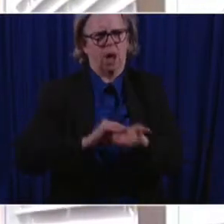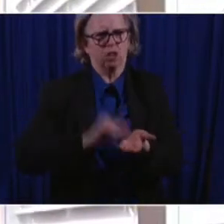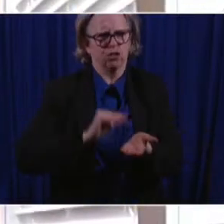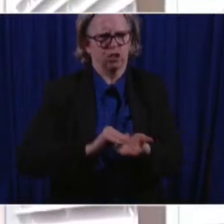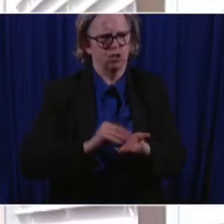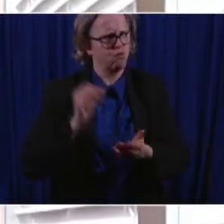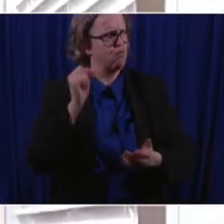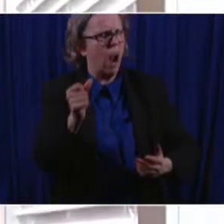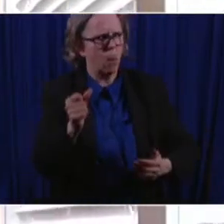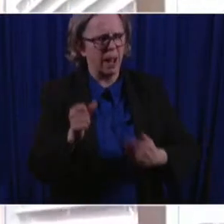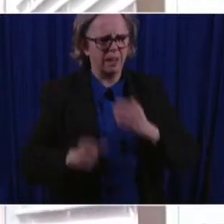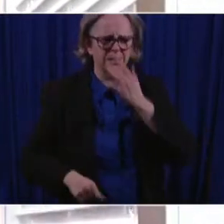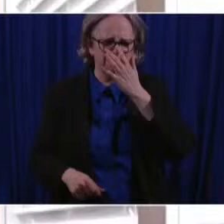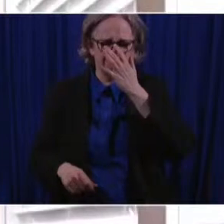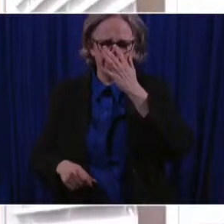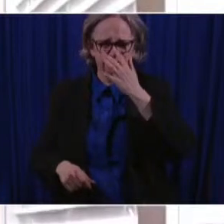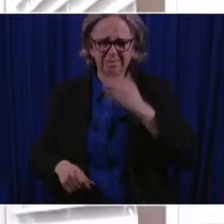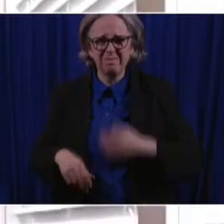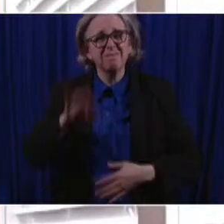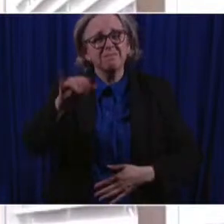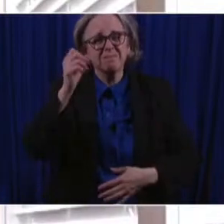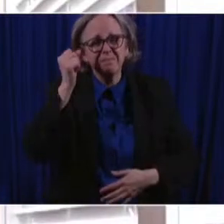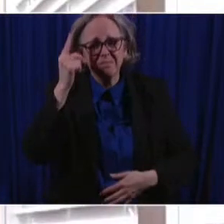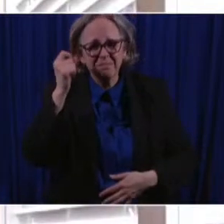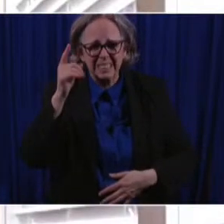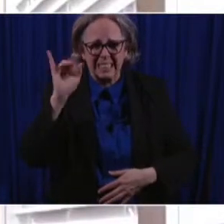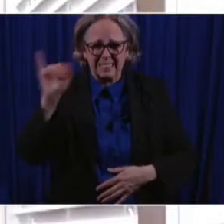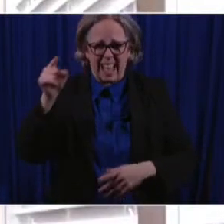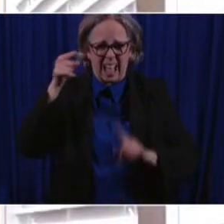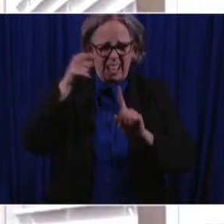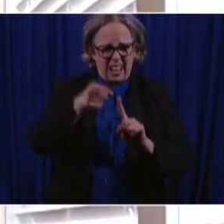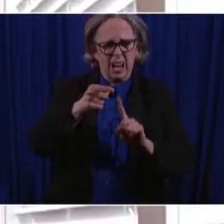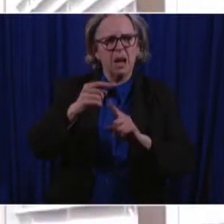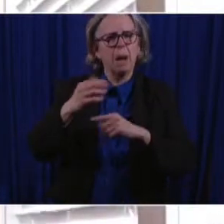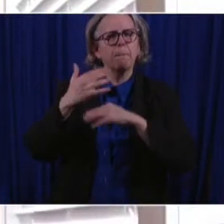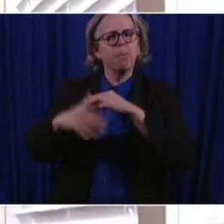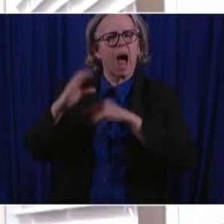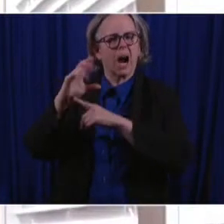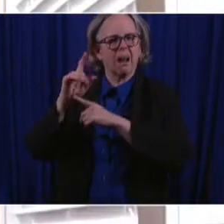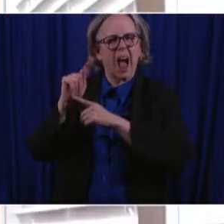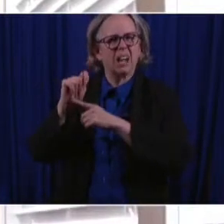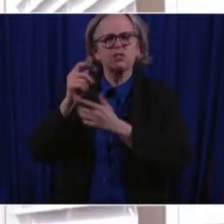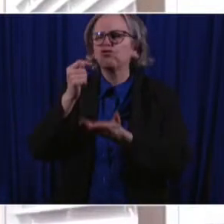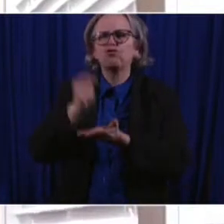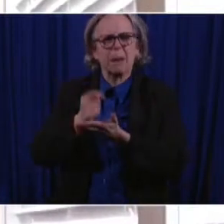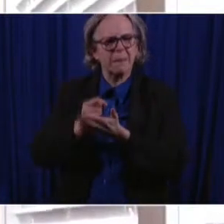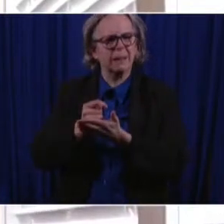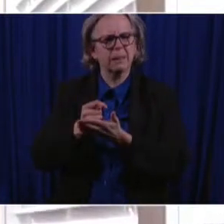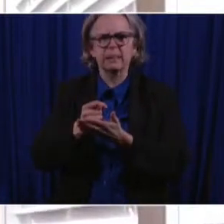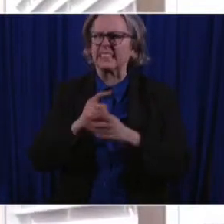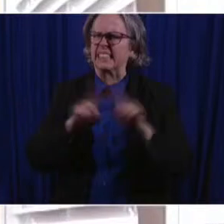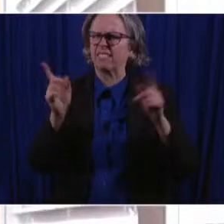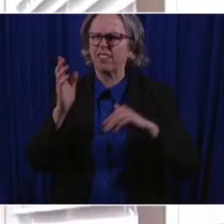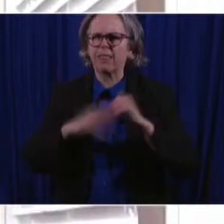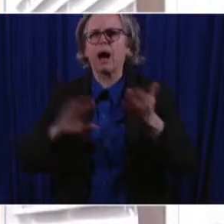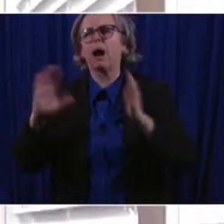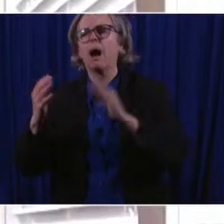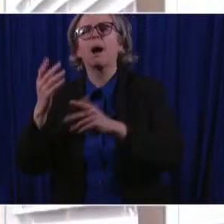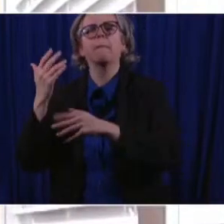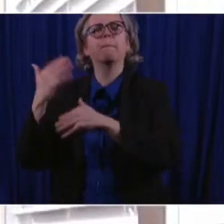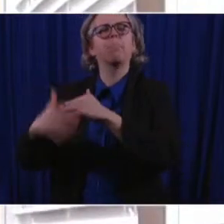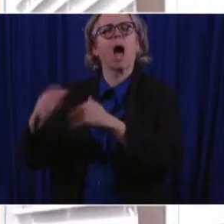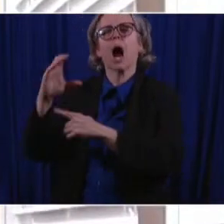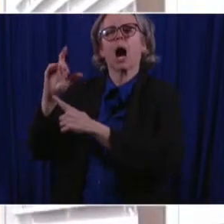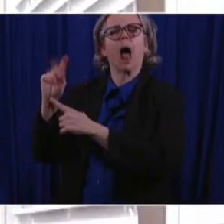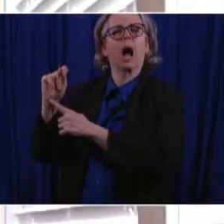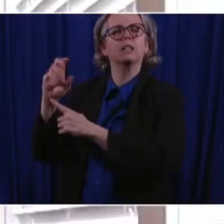this specific type of blood clot is different from our typical treatment. Specifically, because this